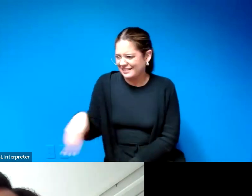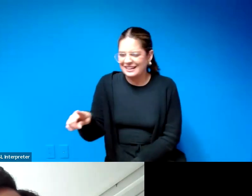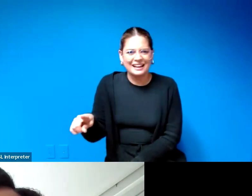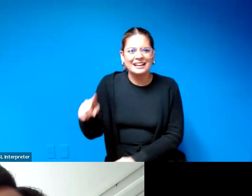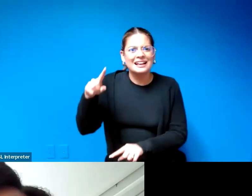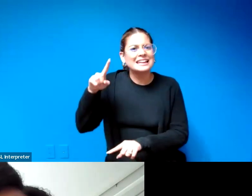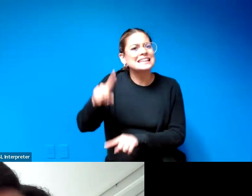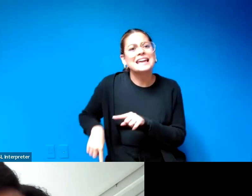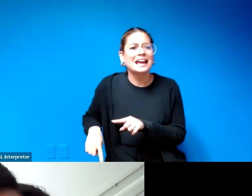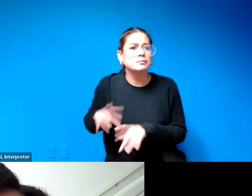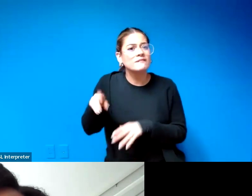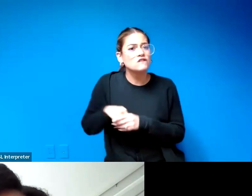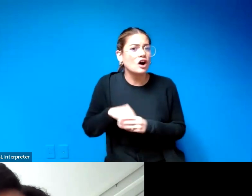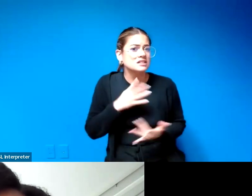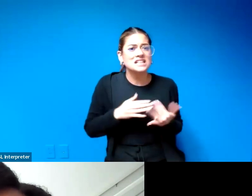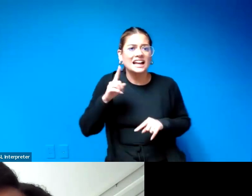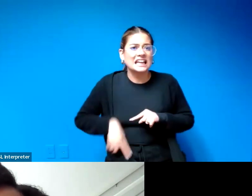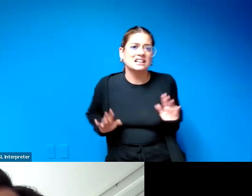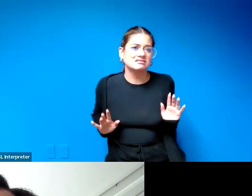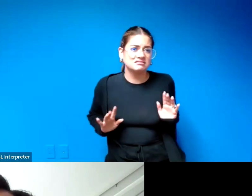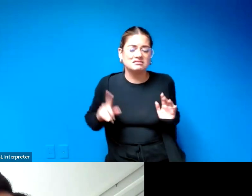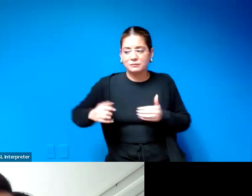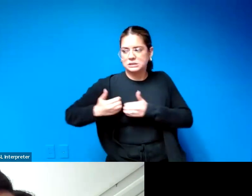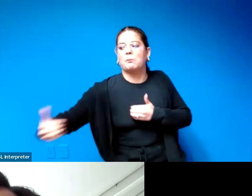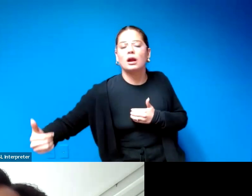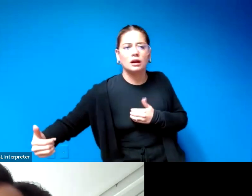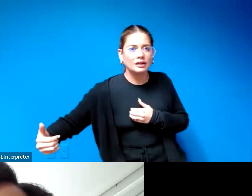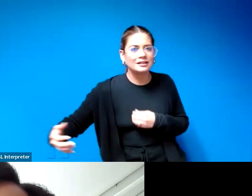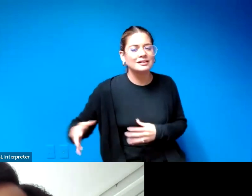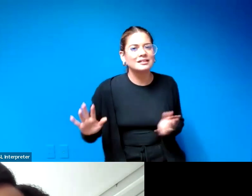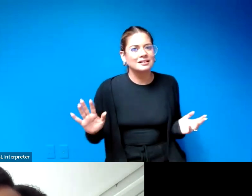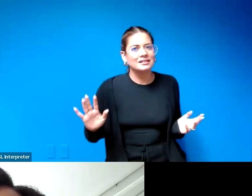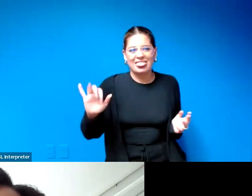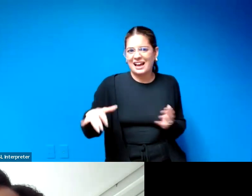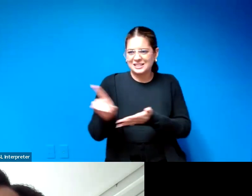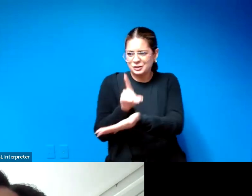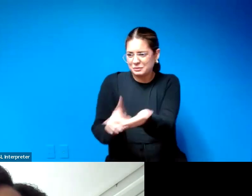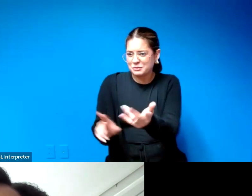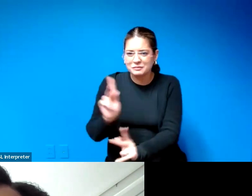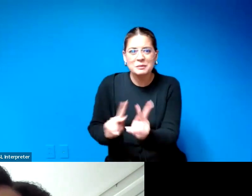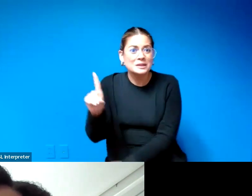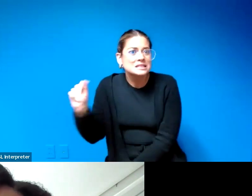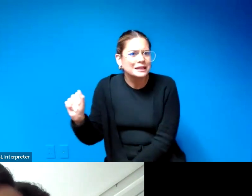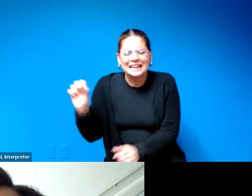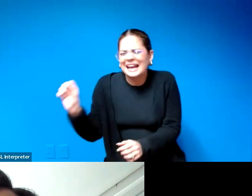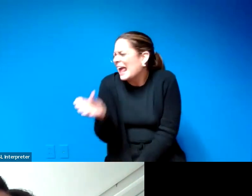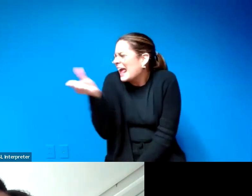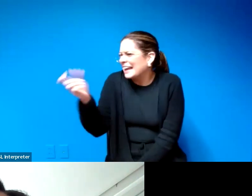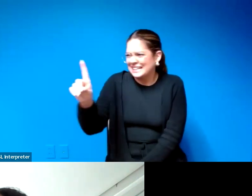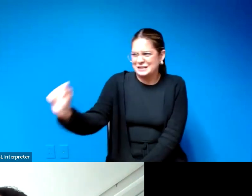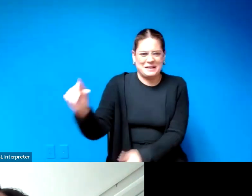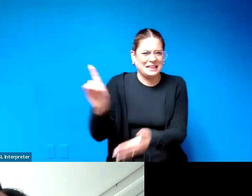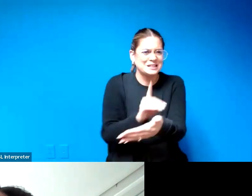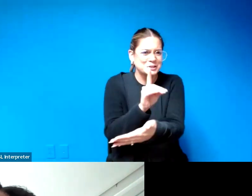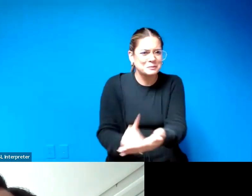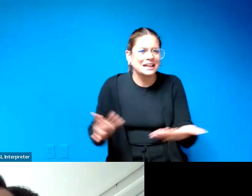to contribute to society in the same ways as other people, all of that, our discrimination of people with disability, any disability, like all of